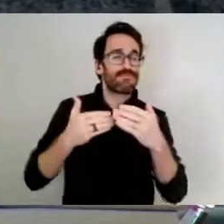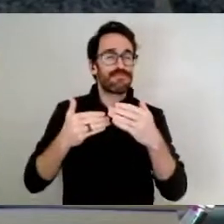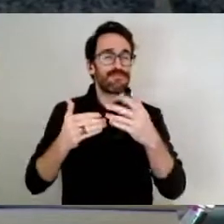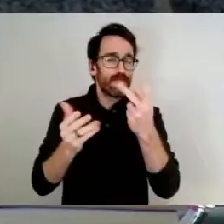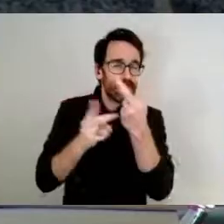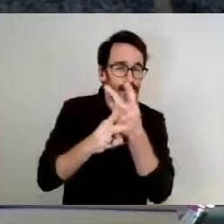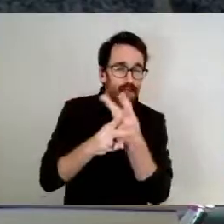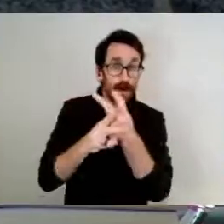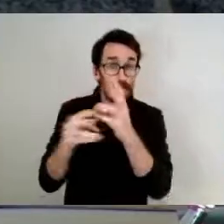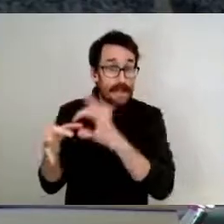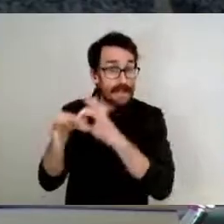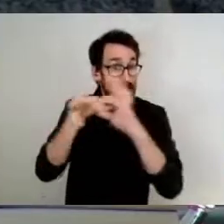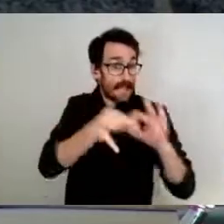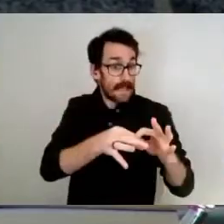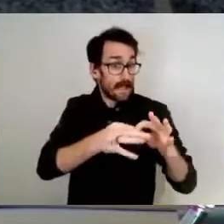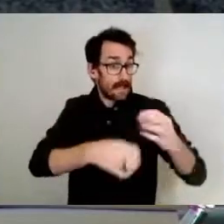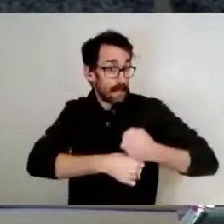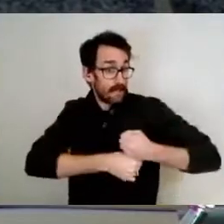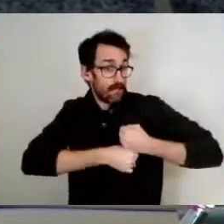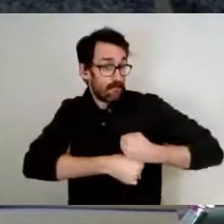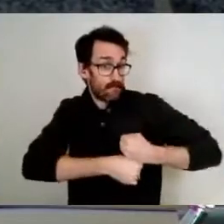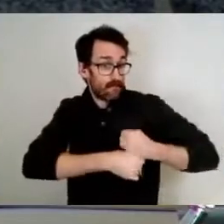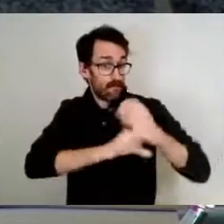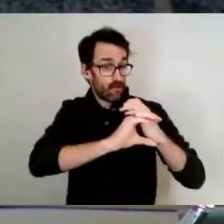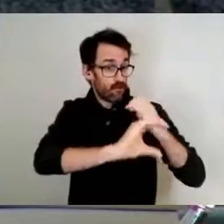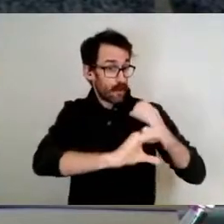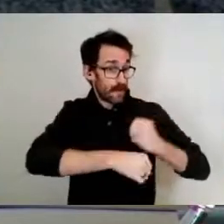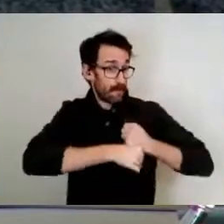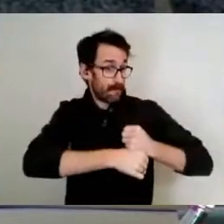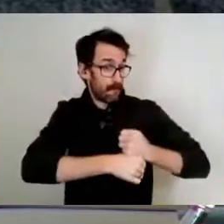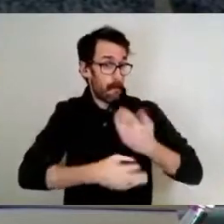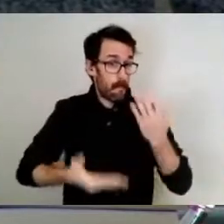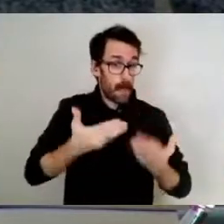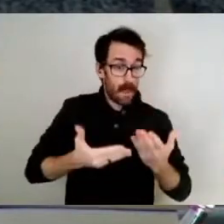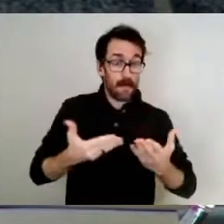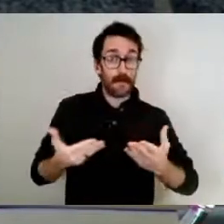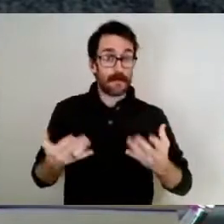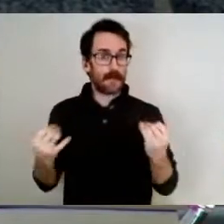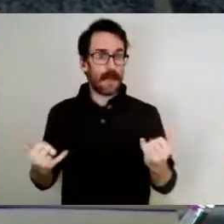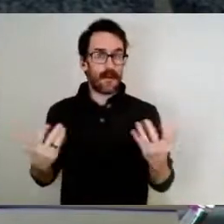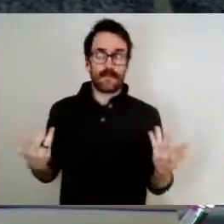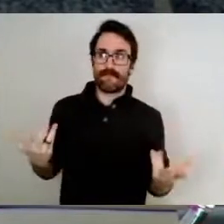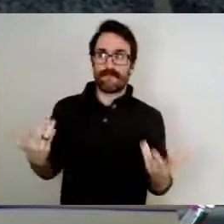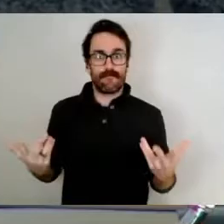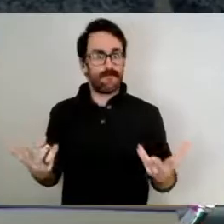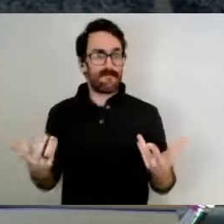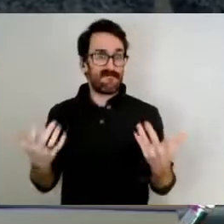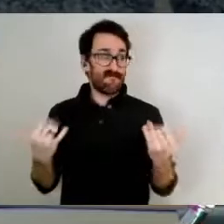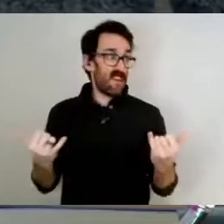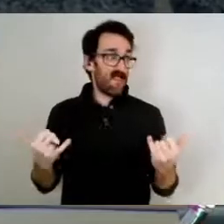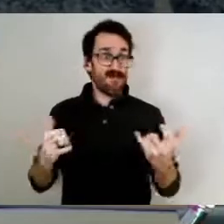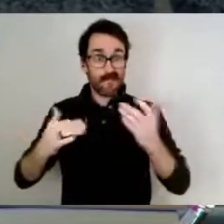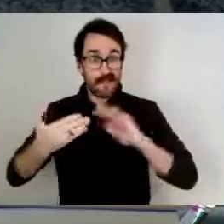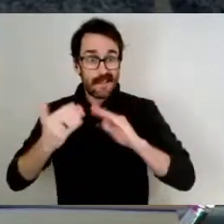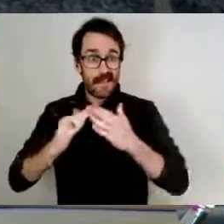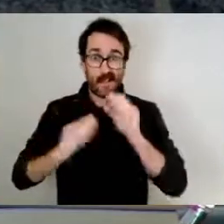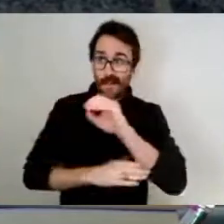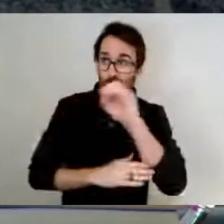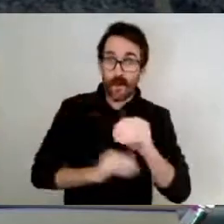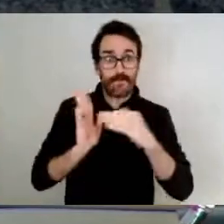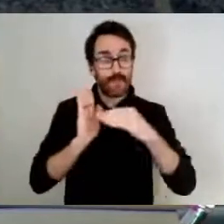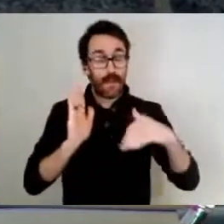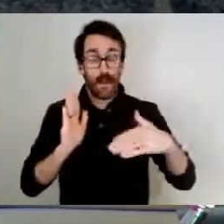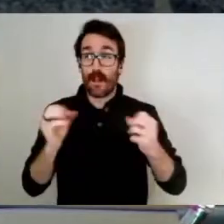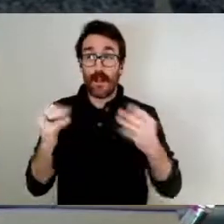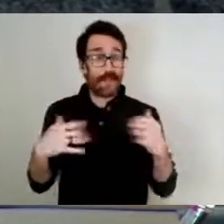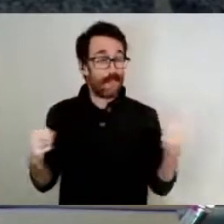who are causing a lot of grief to our neighborhoods and our communities. And I, you know, again,